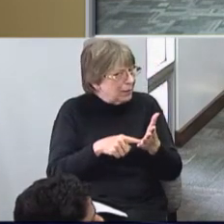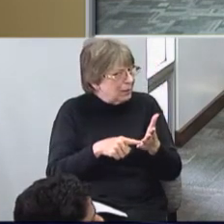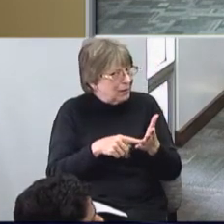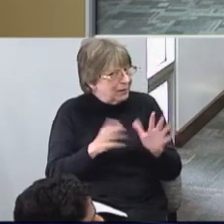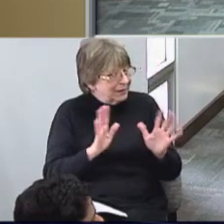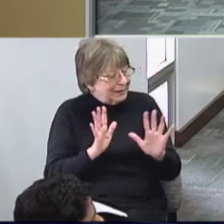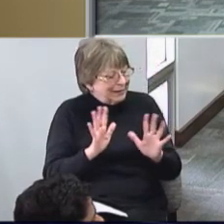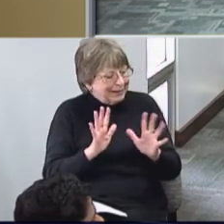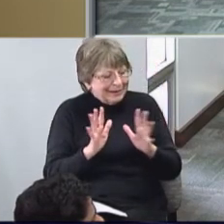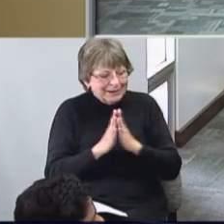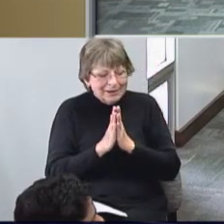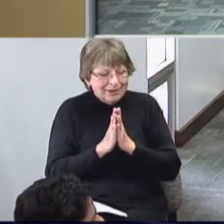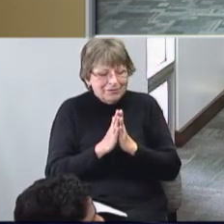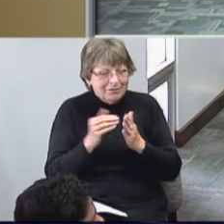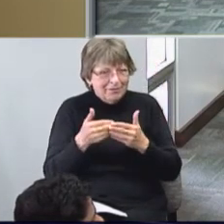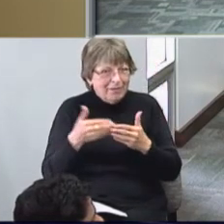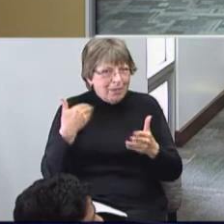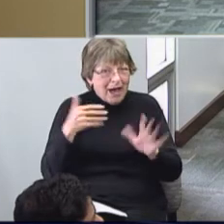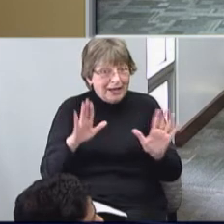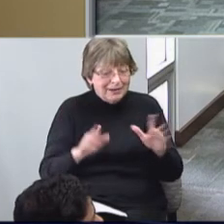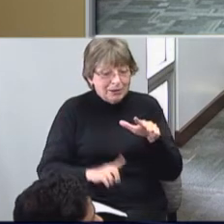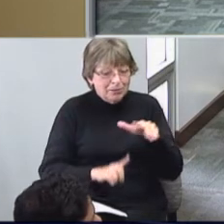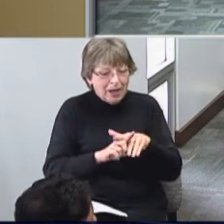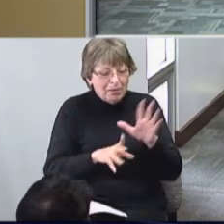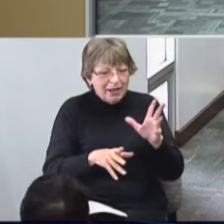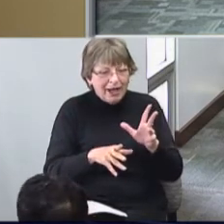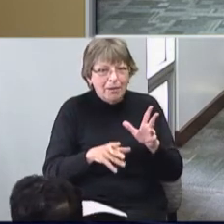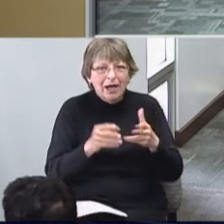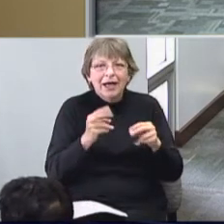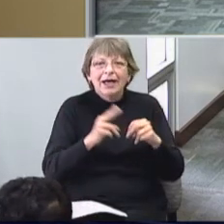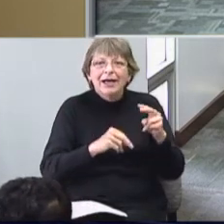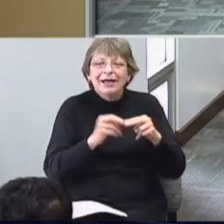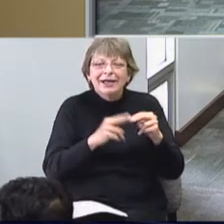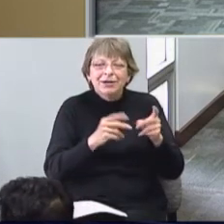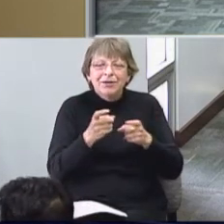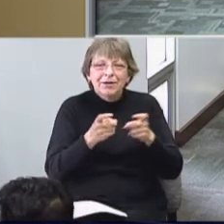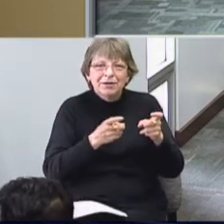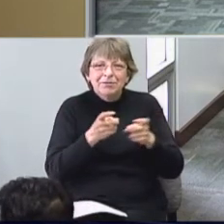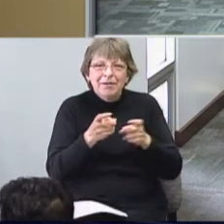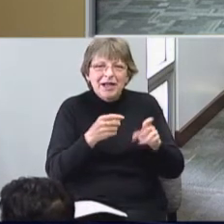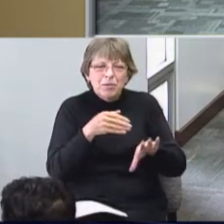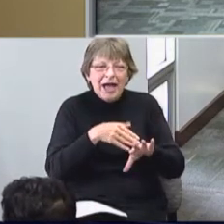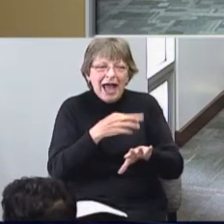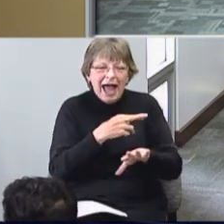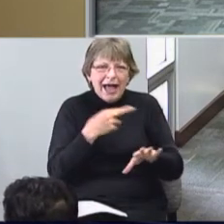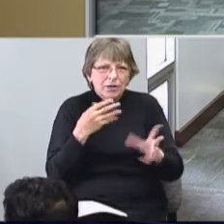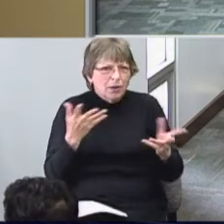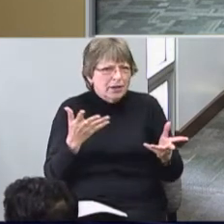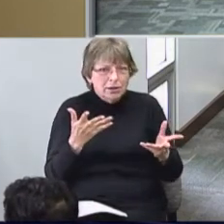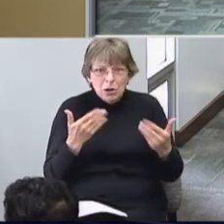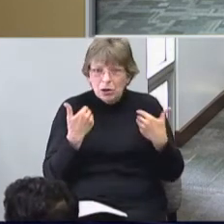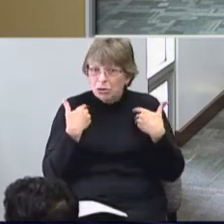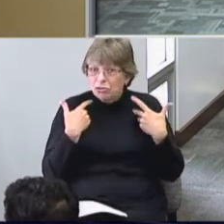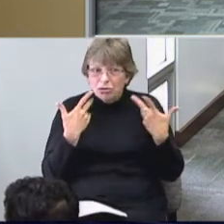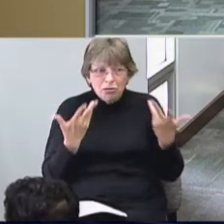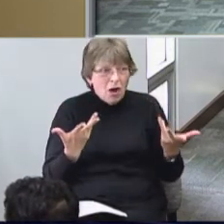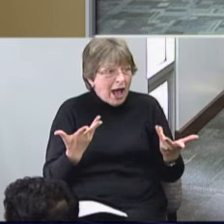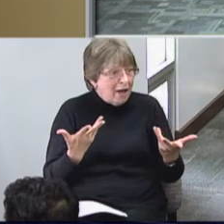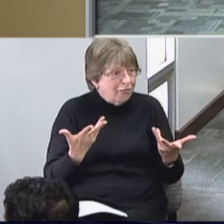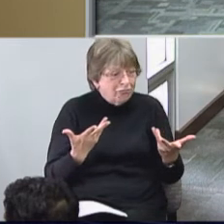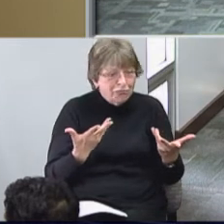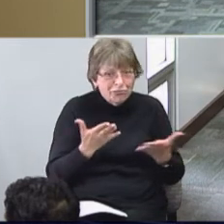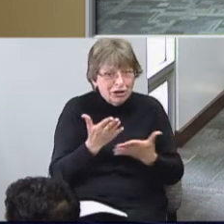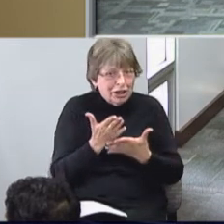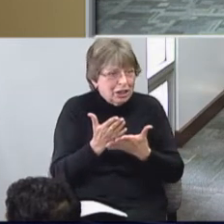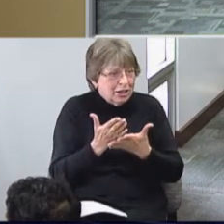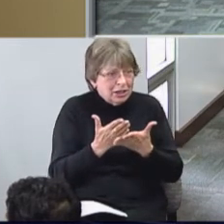My past is popping in. Construction management at risk. I'm curious, have there been some kind of insights or already just thus